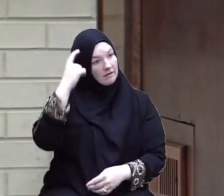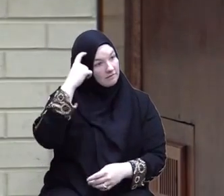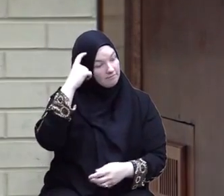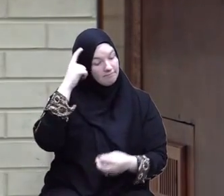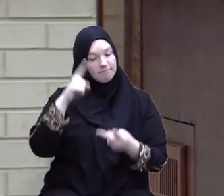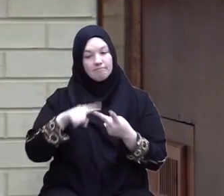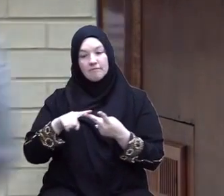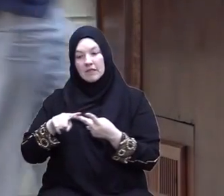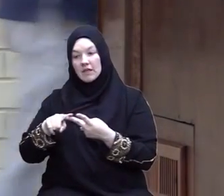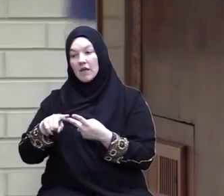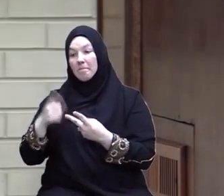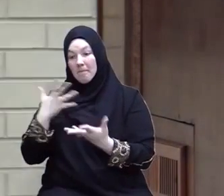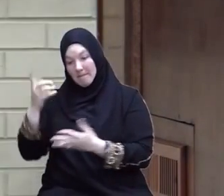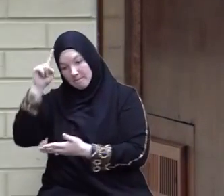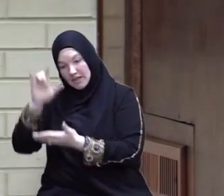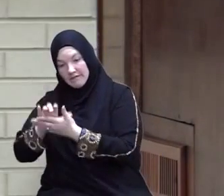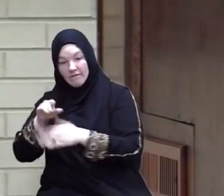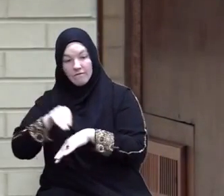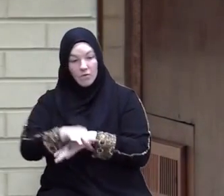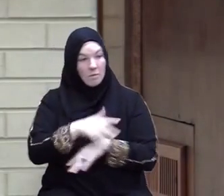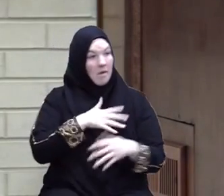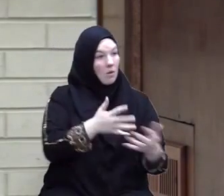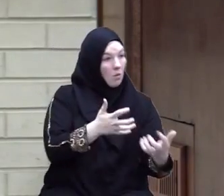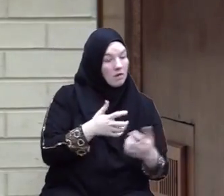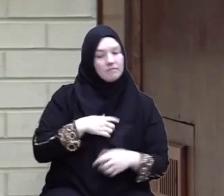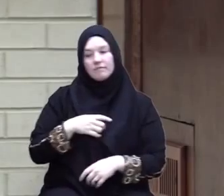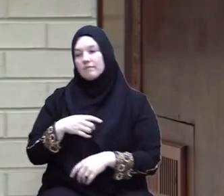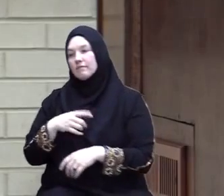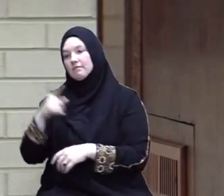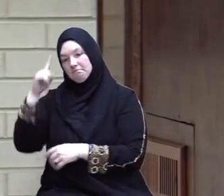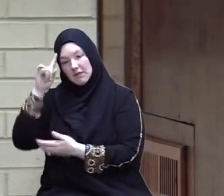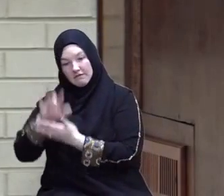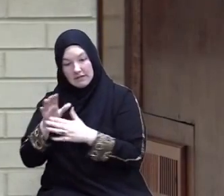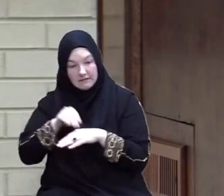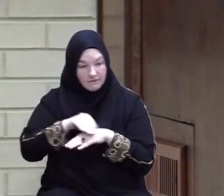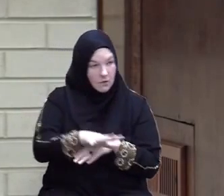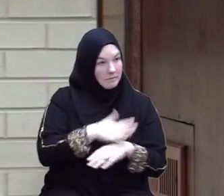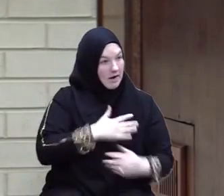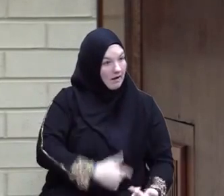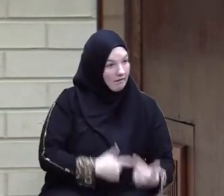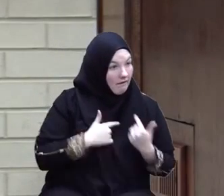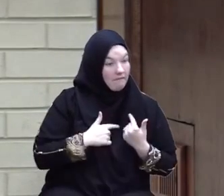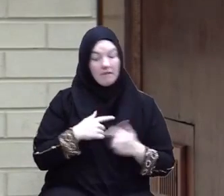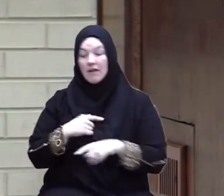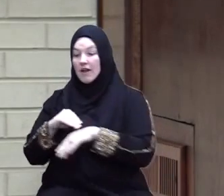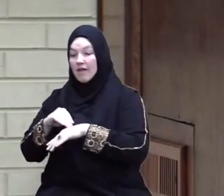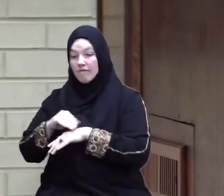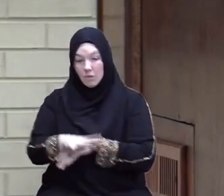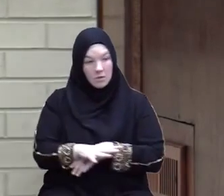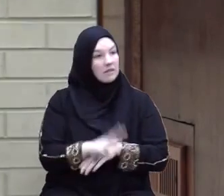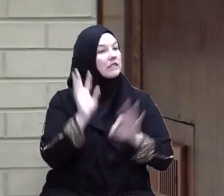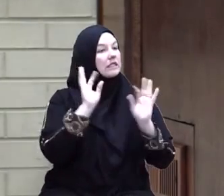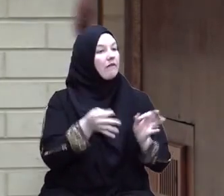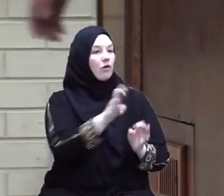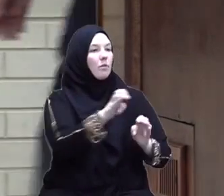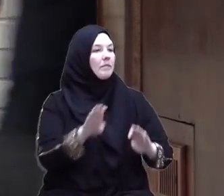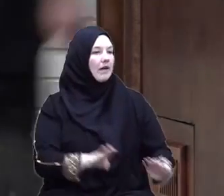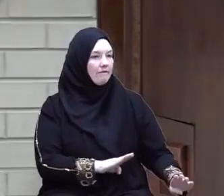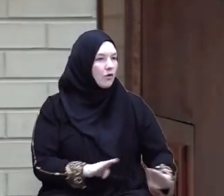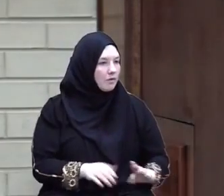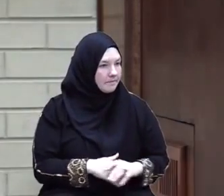your expectations, your wants, your desires, and it influences definitely your